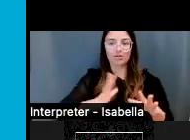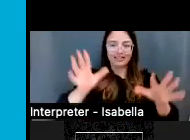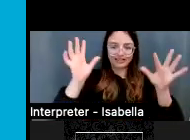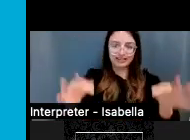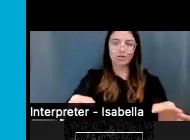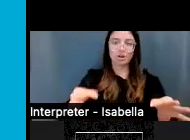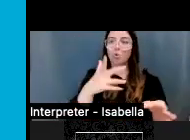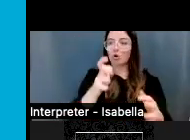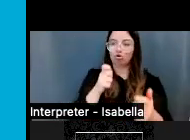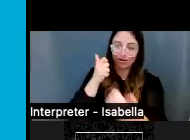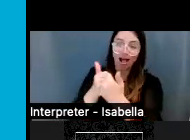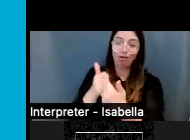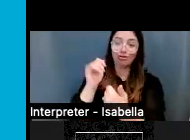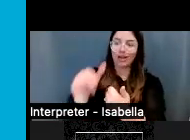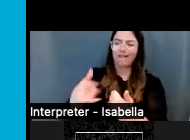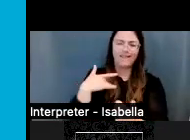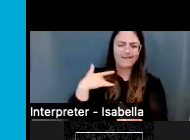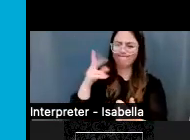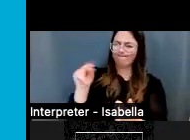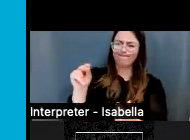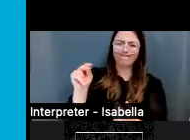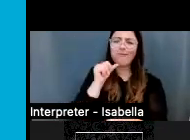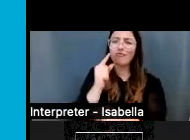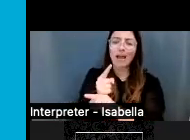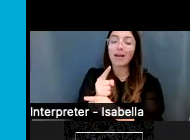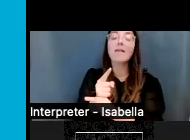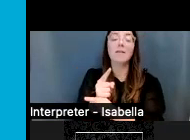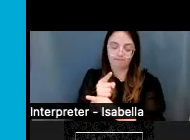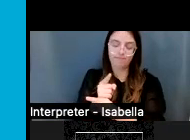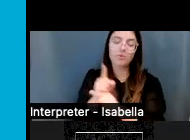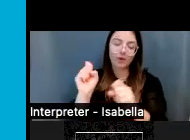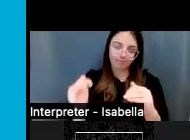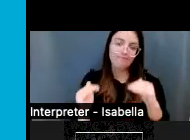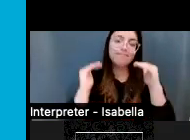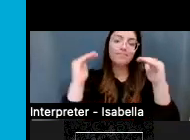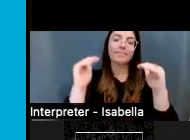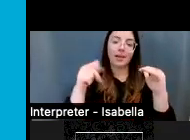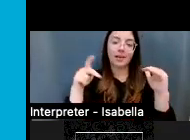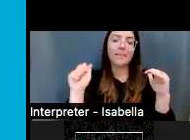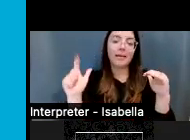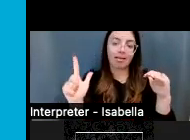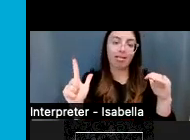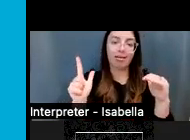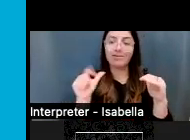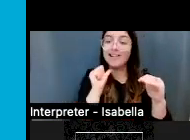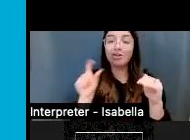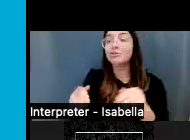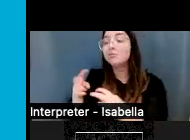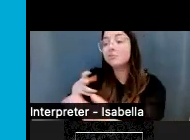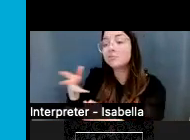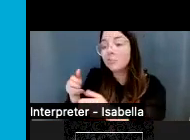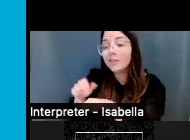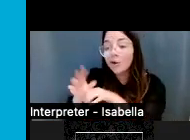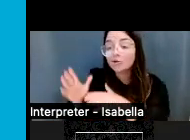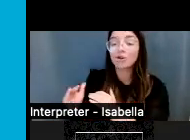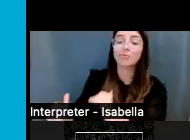you'd like to challenge that, that's when you might want to go beyond just talking with your counselor or maybe speaking with a supervisor, and you might want to move